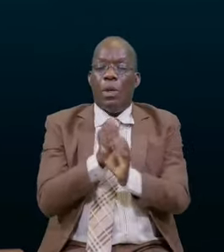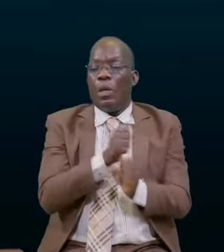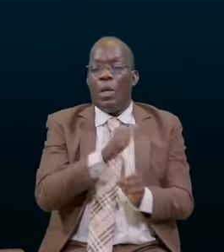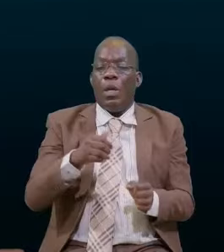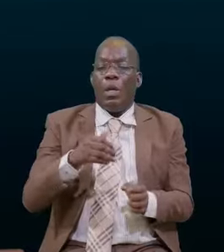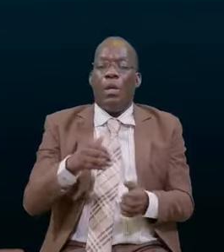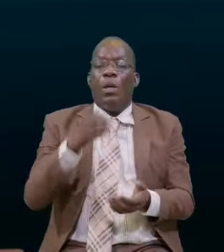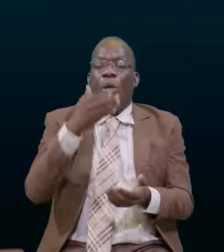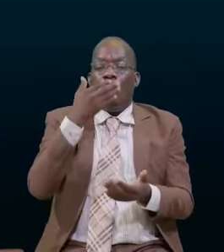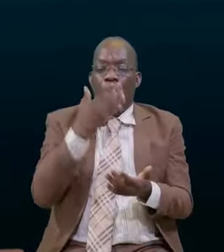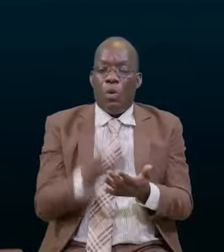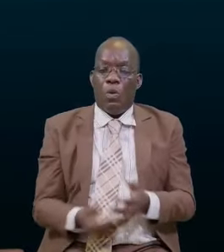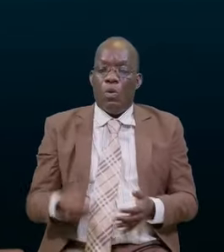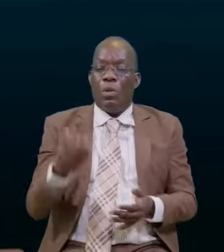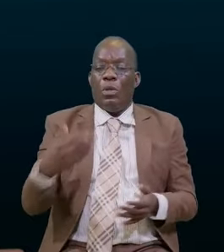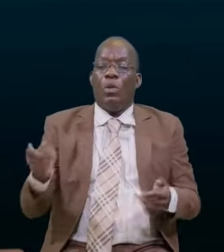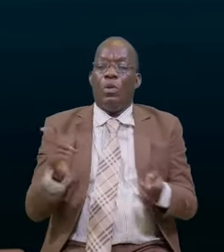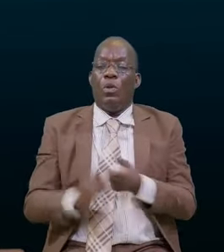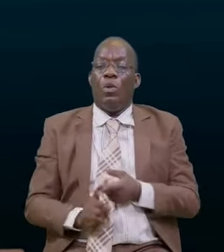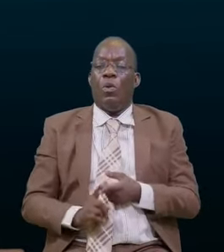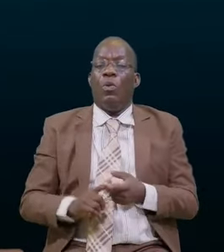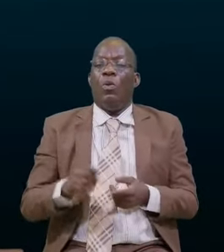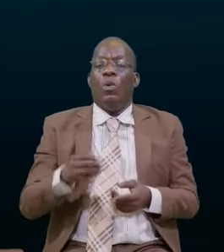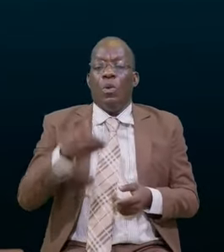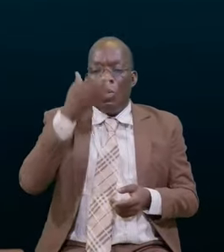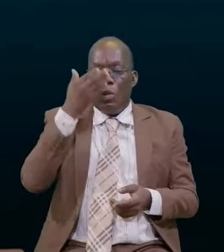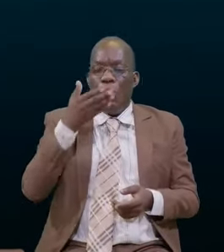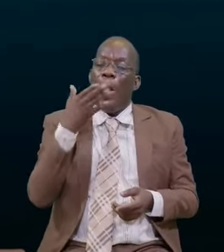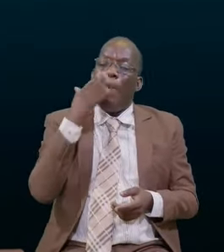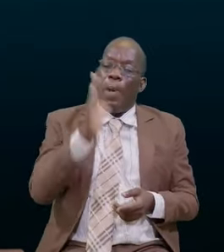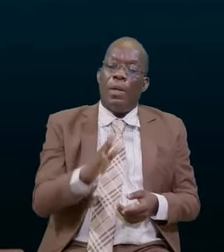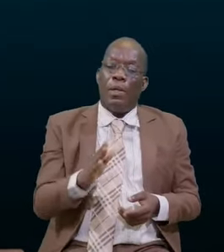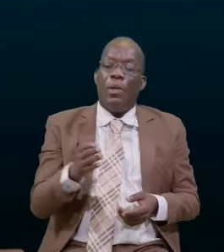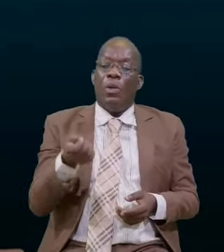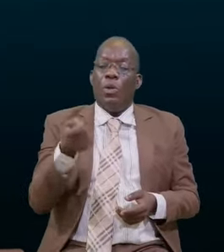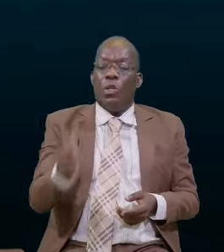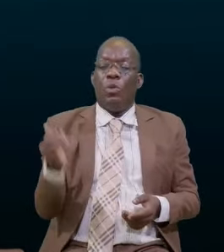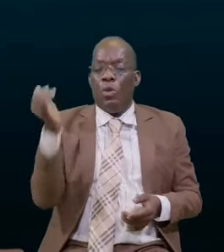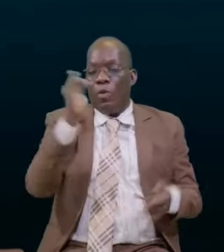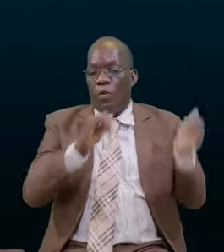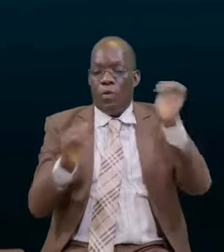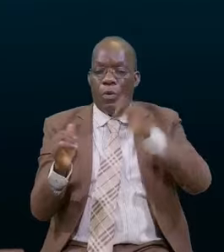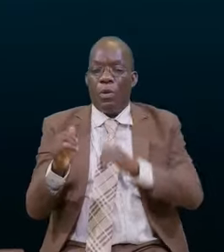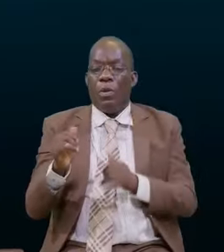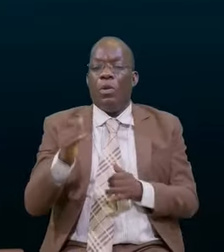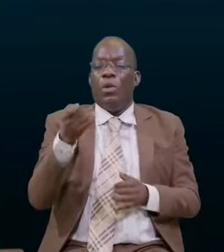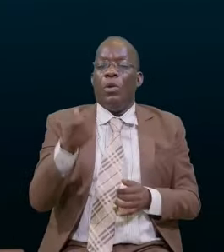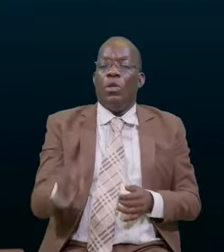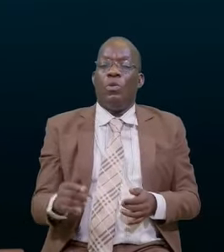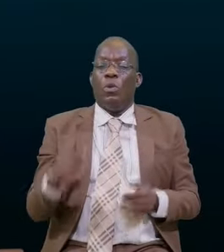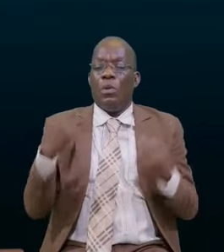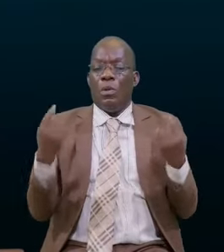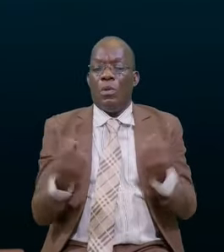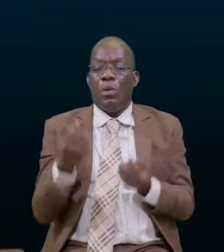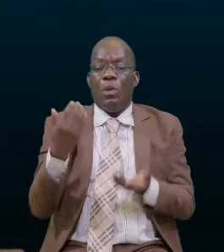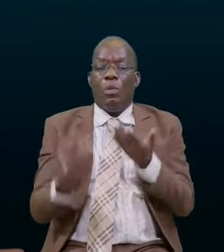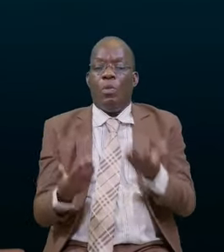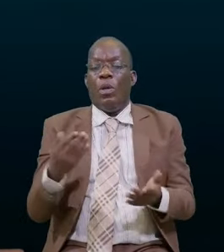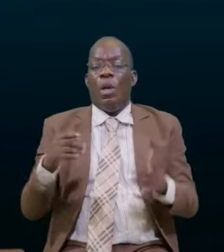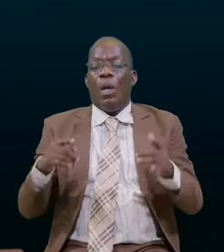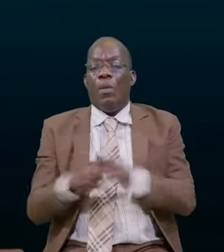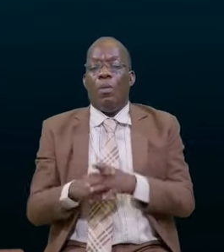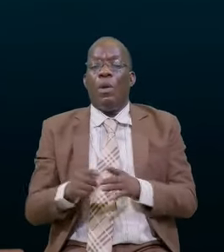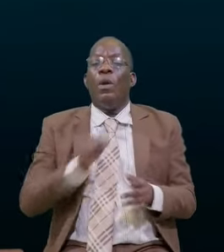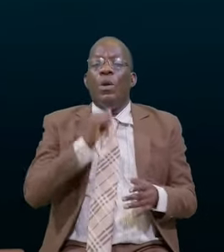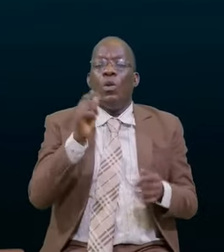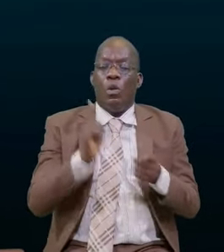smell in a bad way and a little F or a little sin may appear to be seemingly harmless and